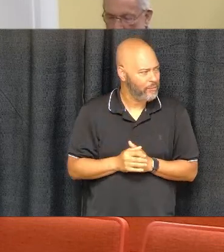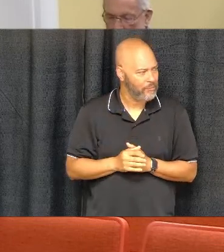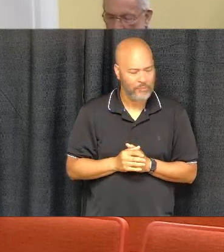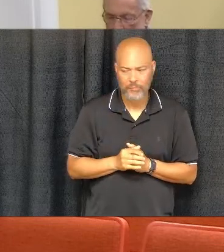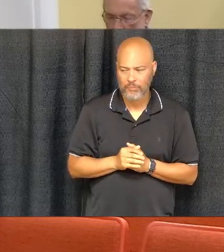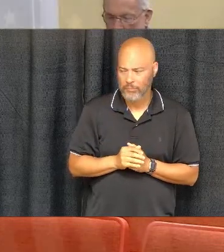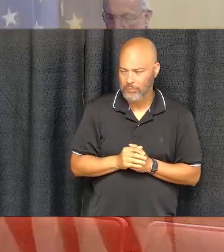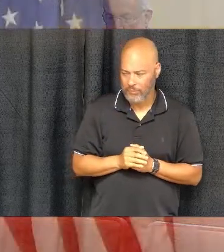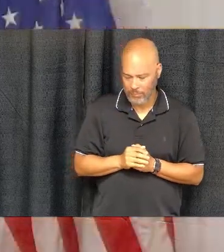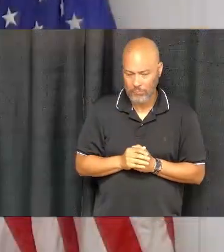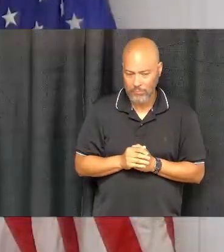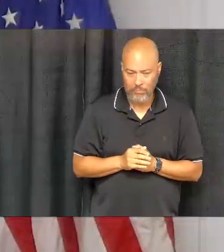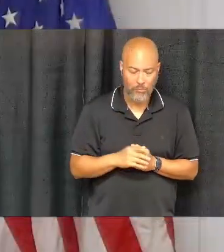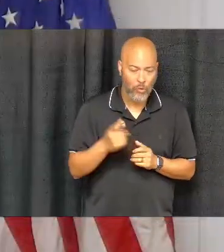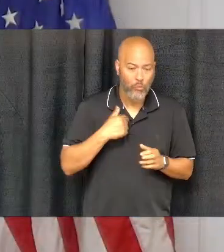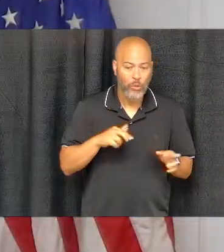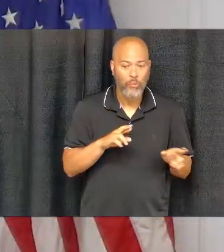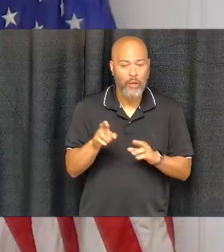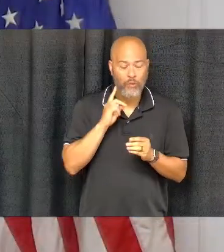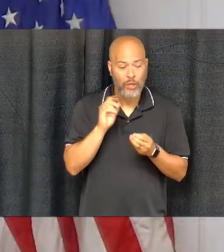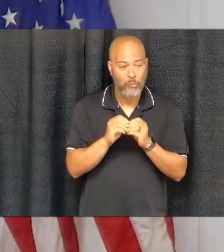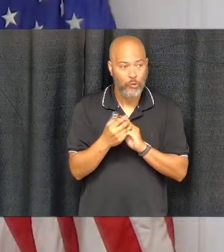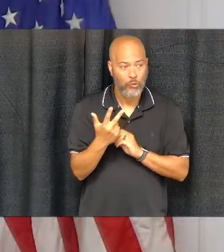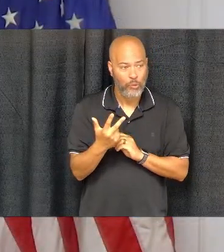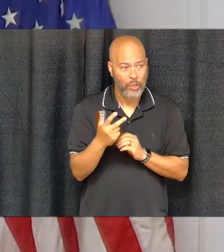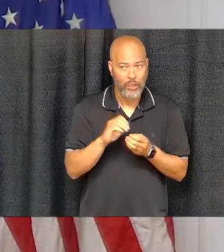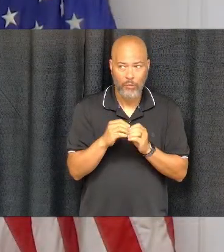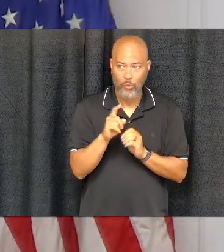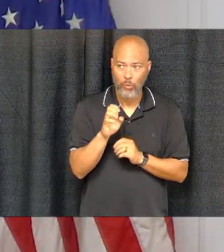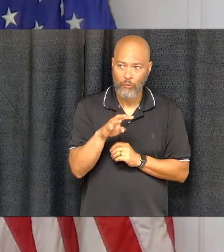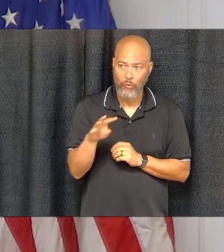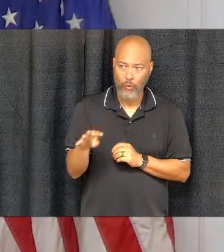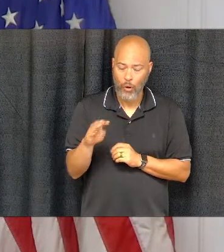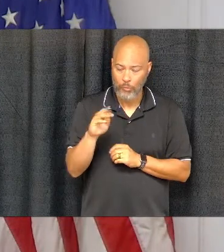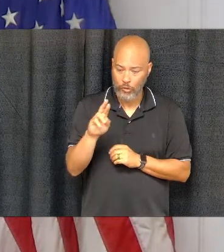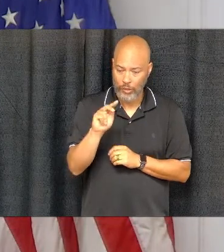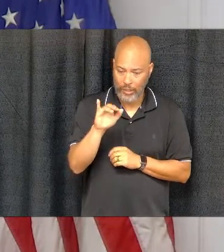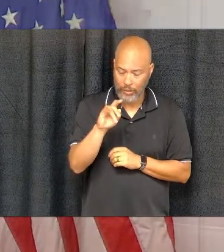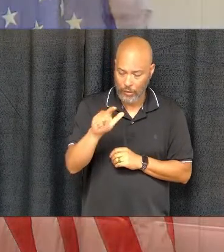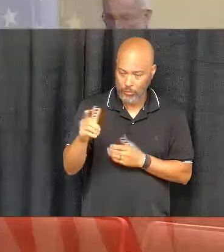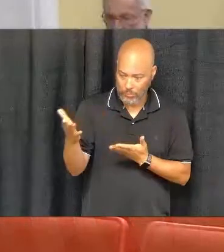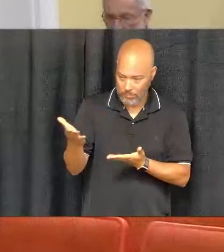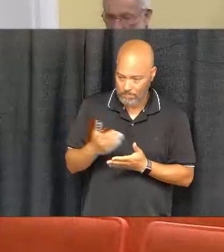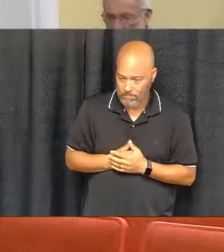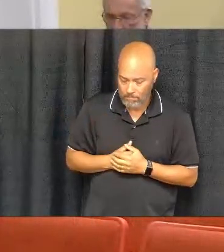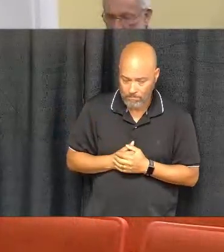you. All right, we're ready for item 3, ordinance 144. Mr. Tindall, please, sir.